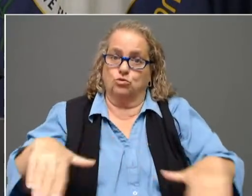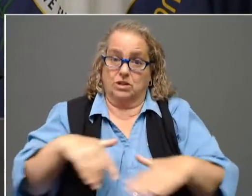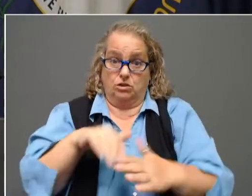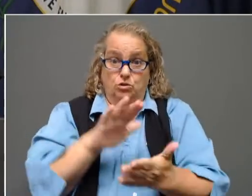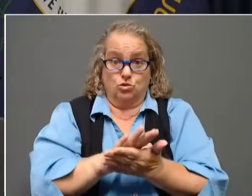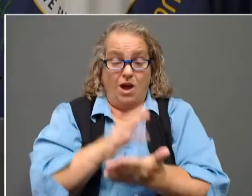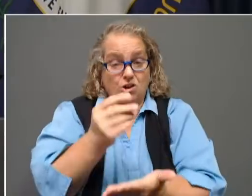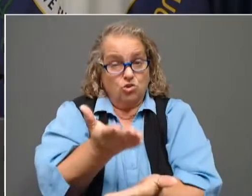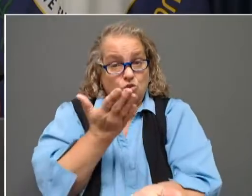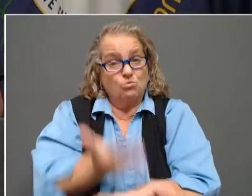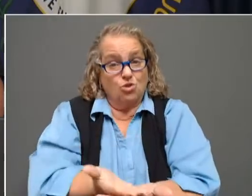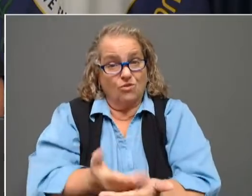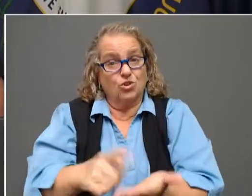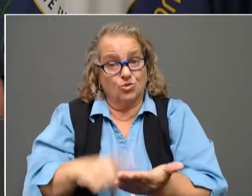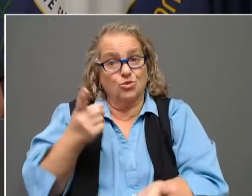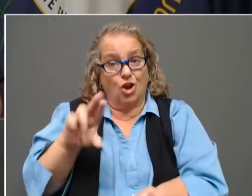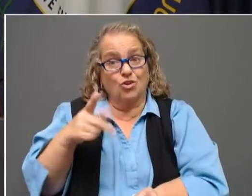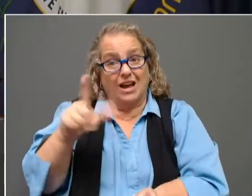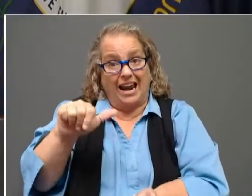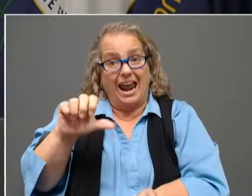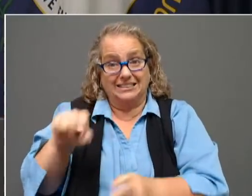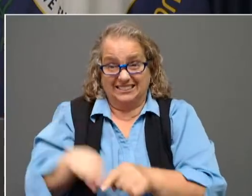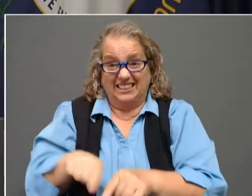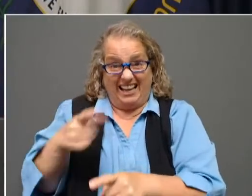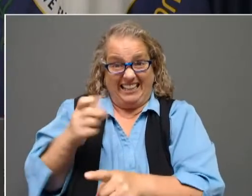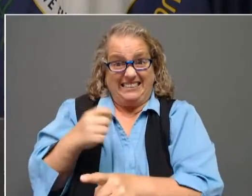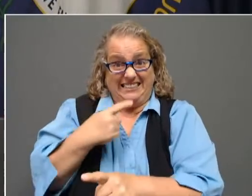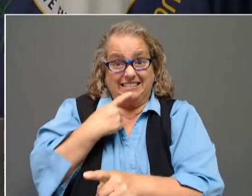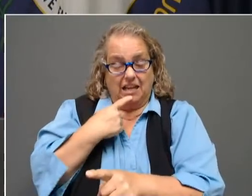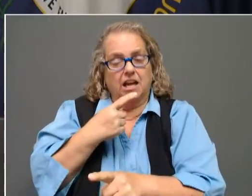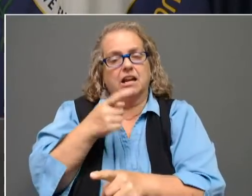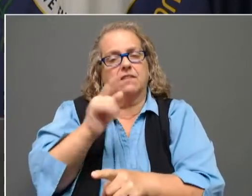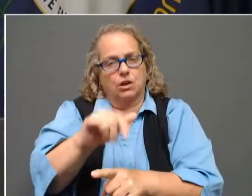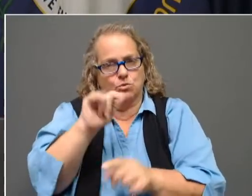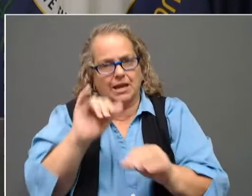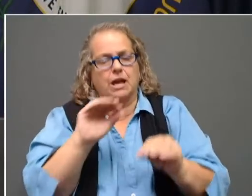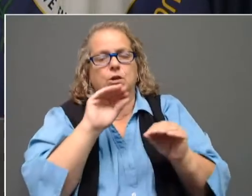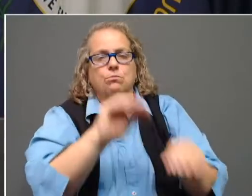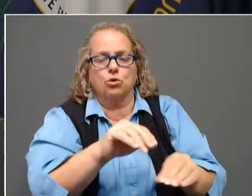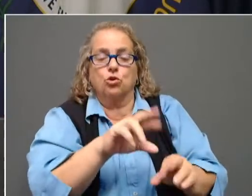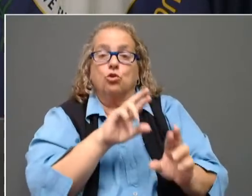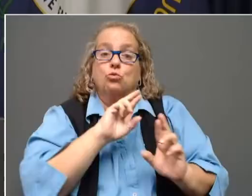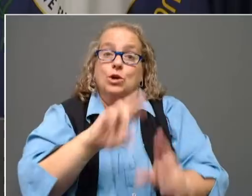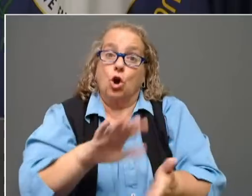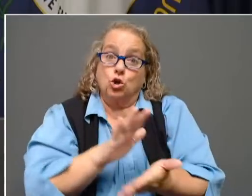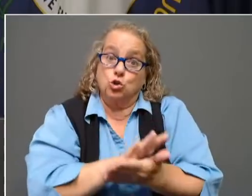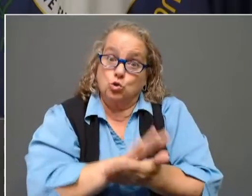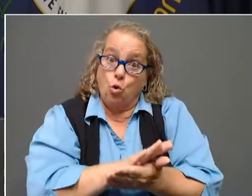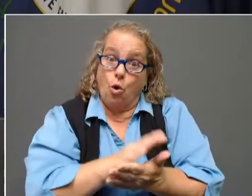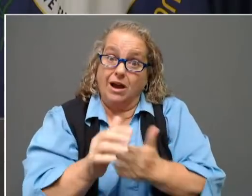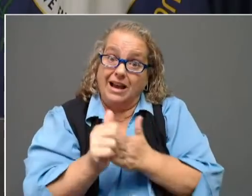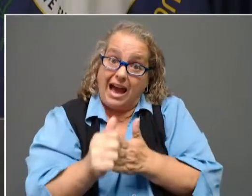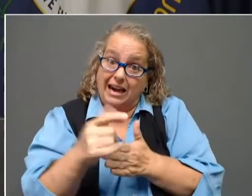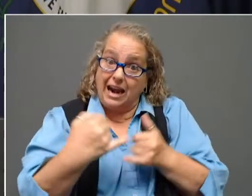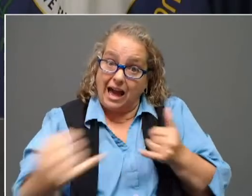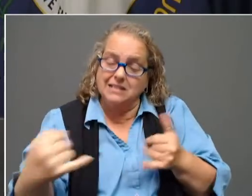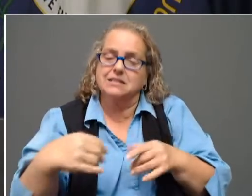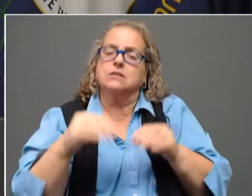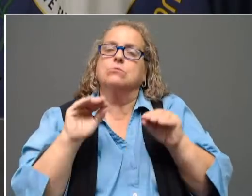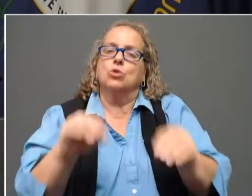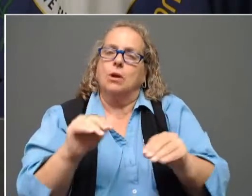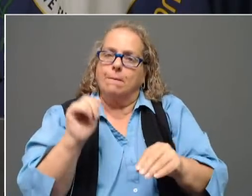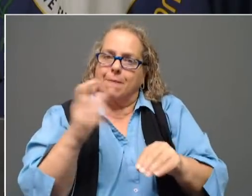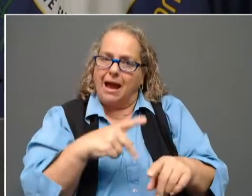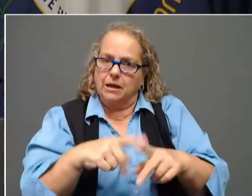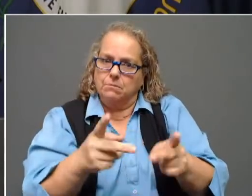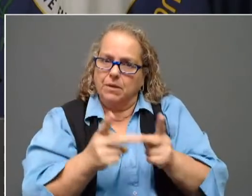said, that we can put these kinds of return to school guidelines in place successfully in our schools. Thank